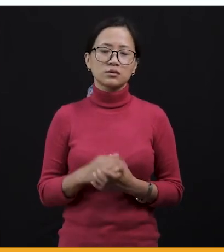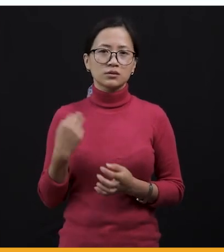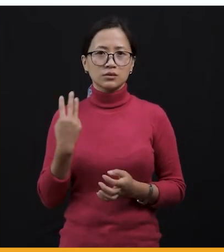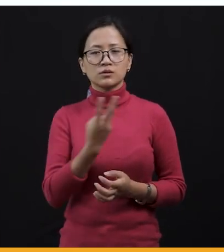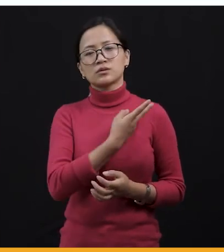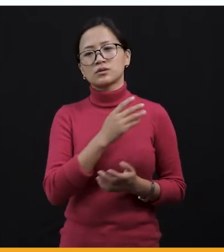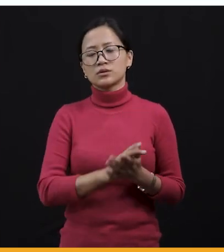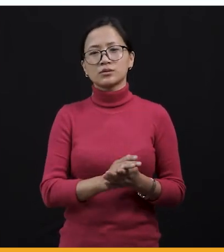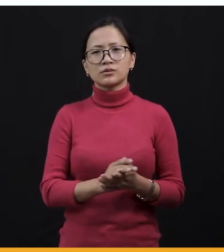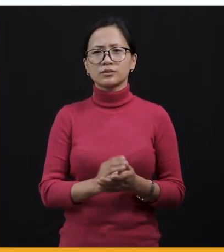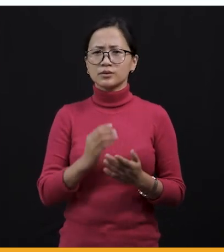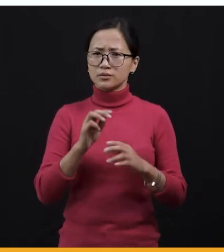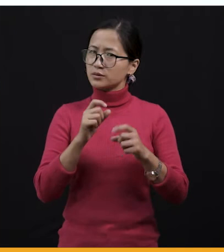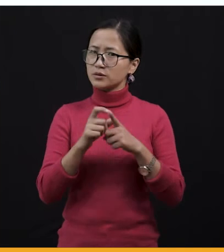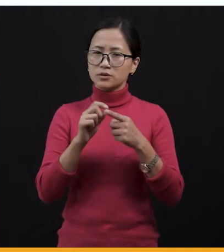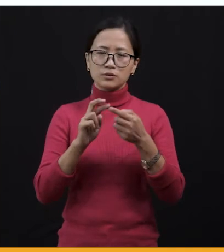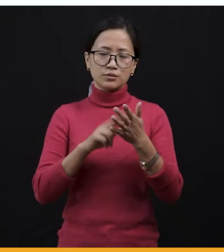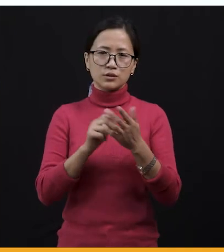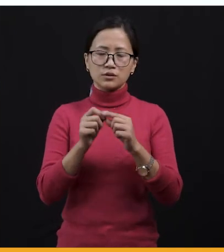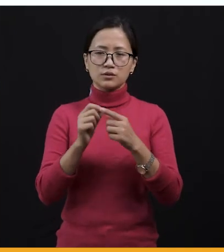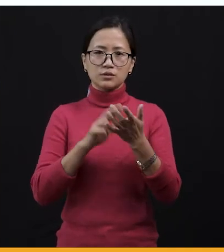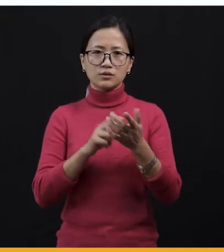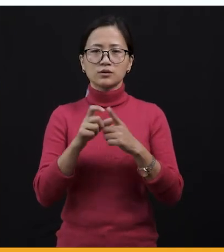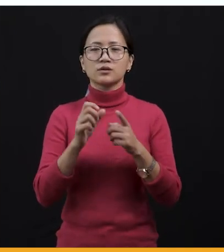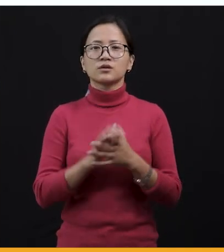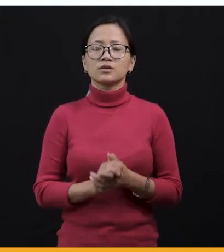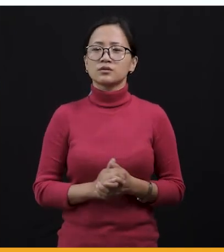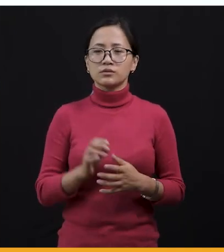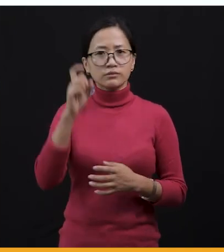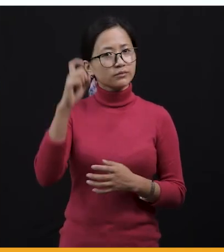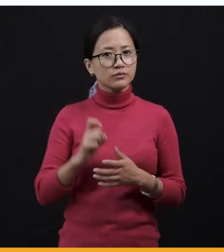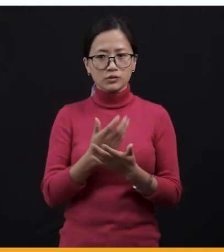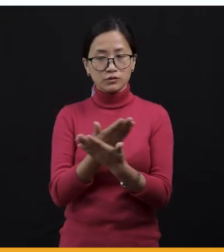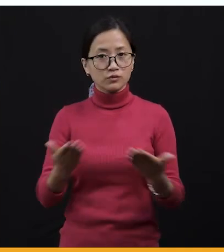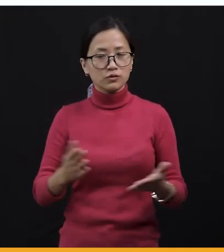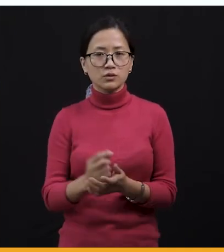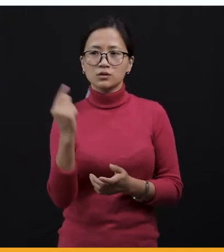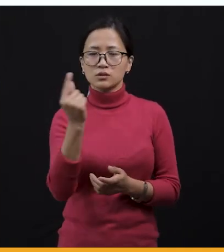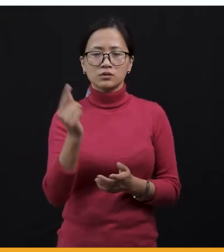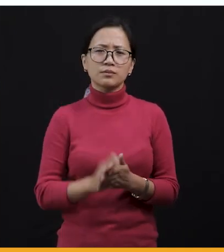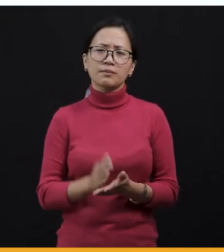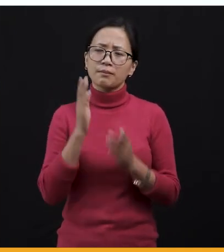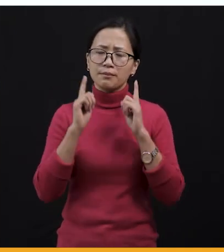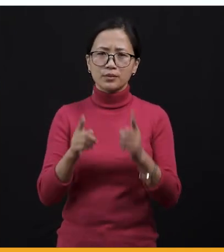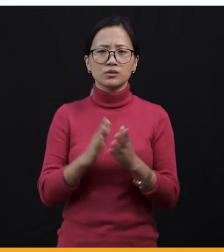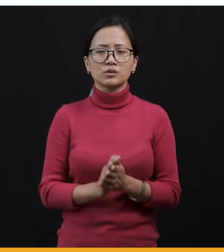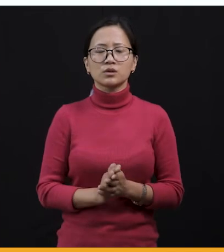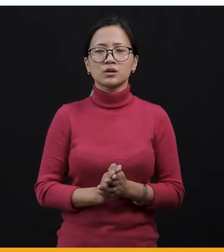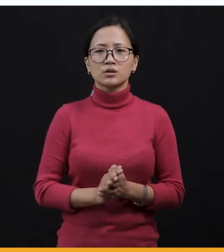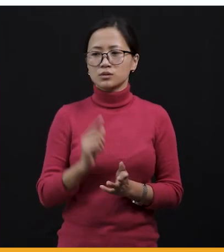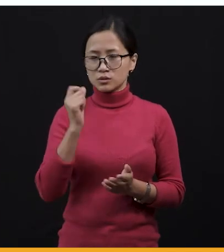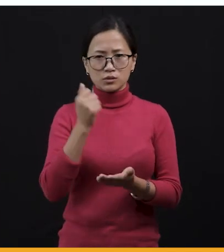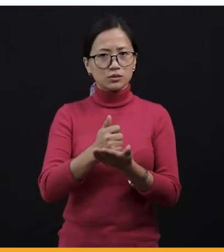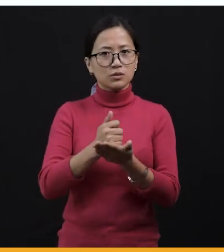we are dependent on them and we need them for our use, but we should always use